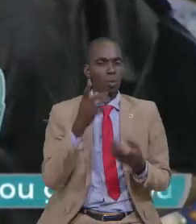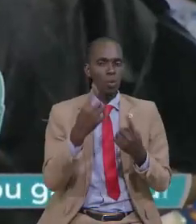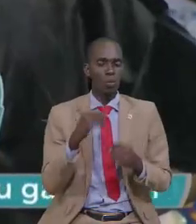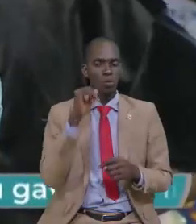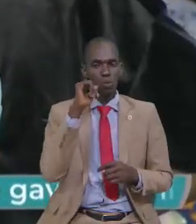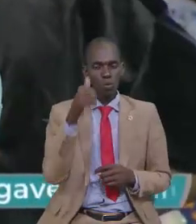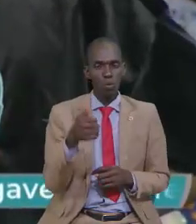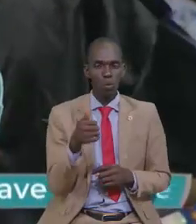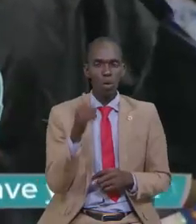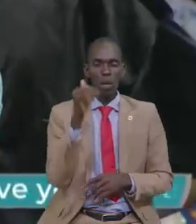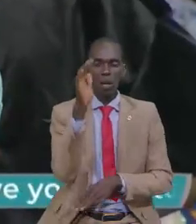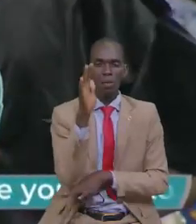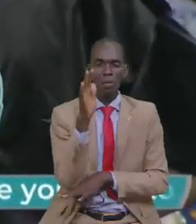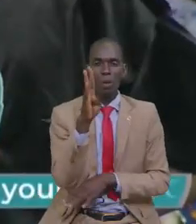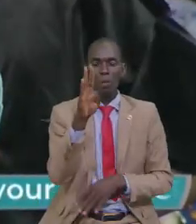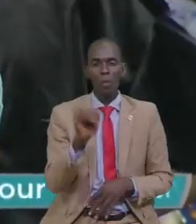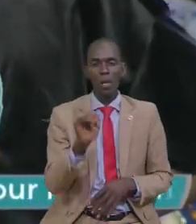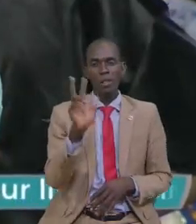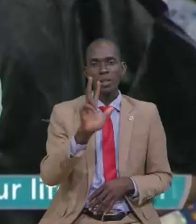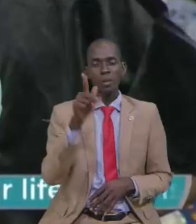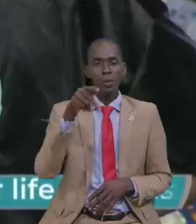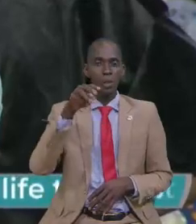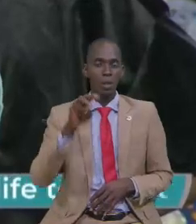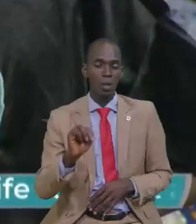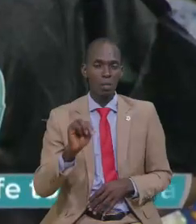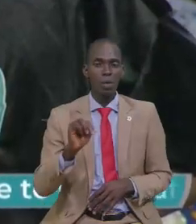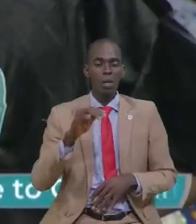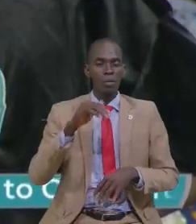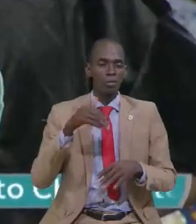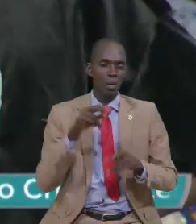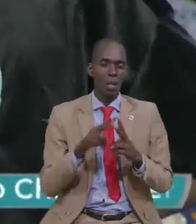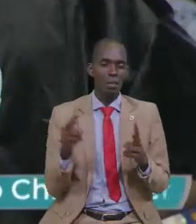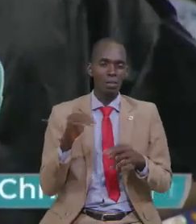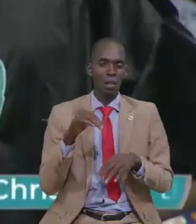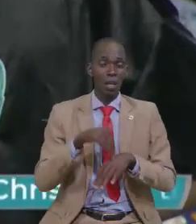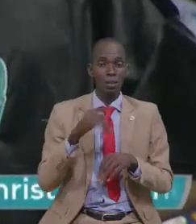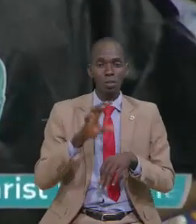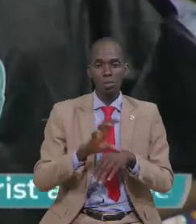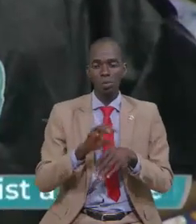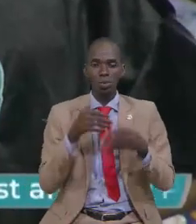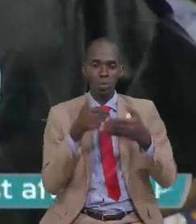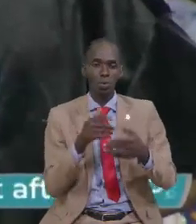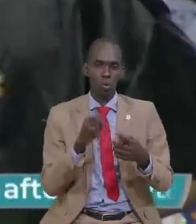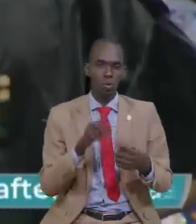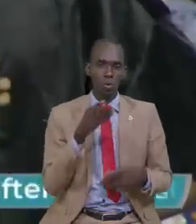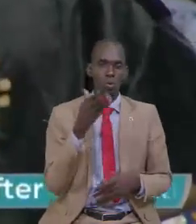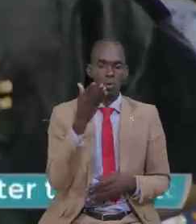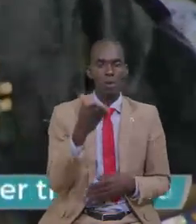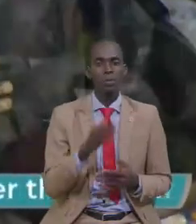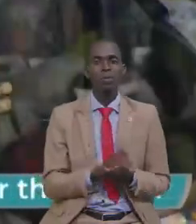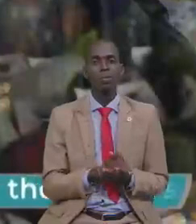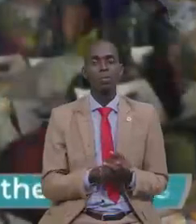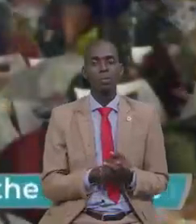p.m. at the church auditorium by my left as you are coming